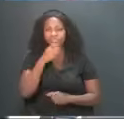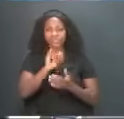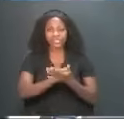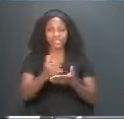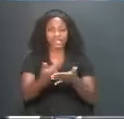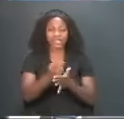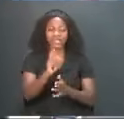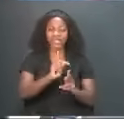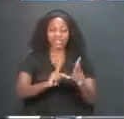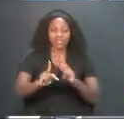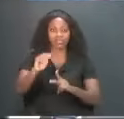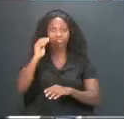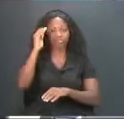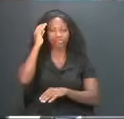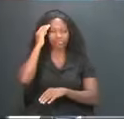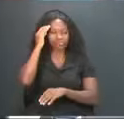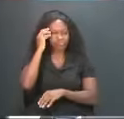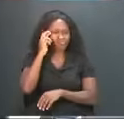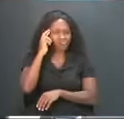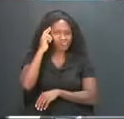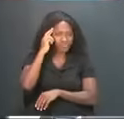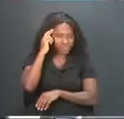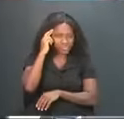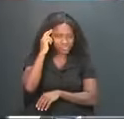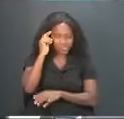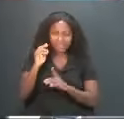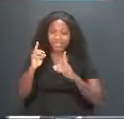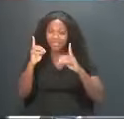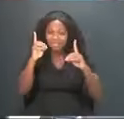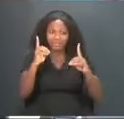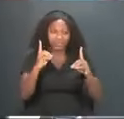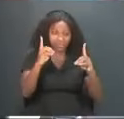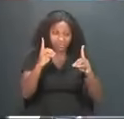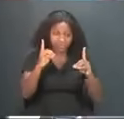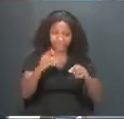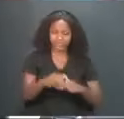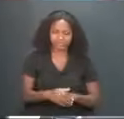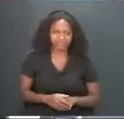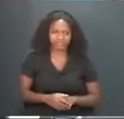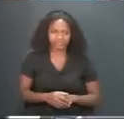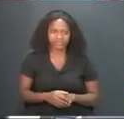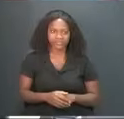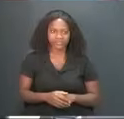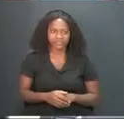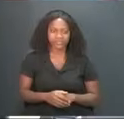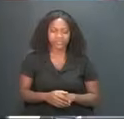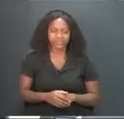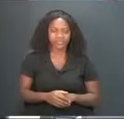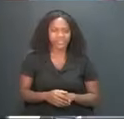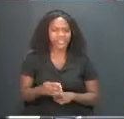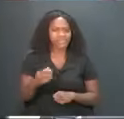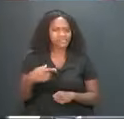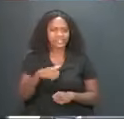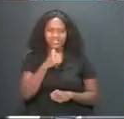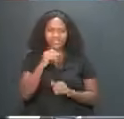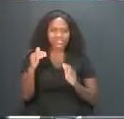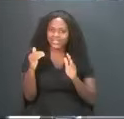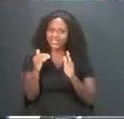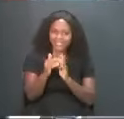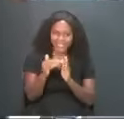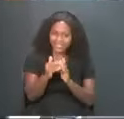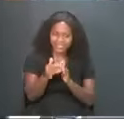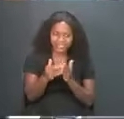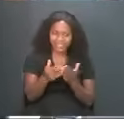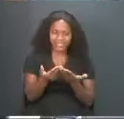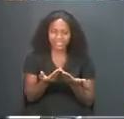Ghanaians know the basis of their protest. And I'm not running away from the basis of your protest. I